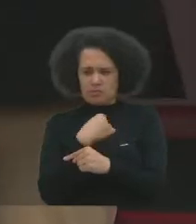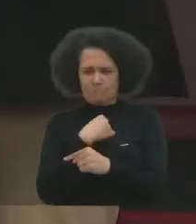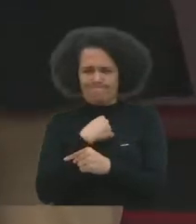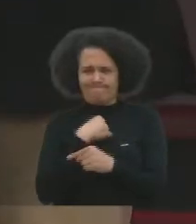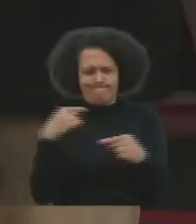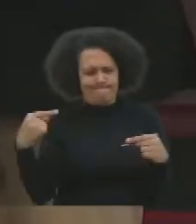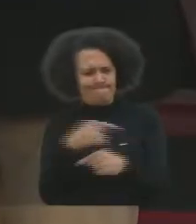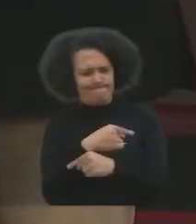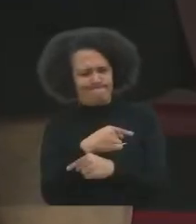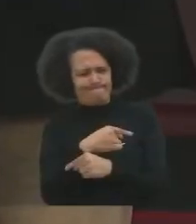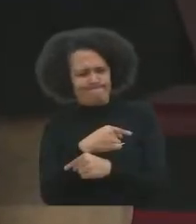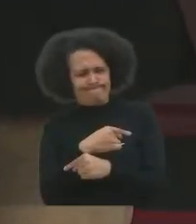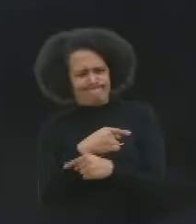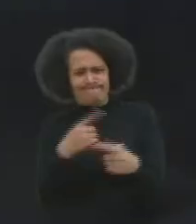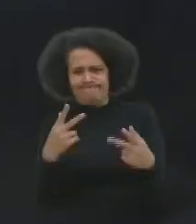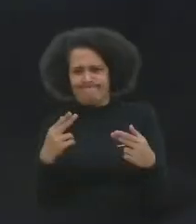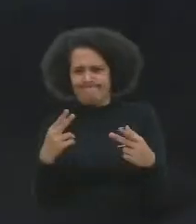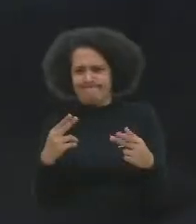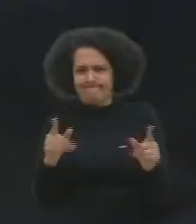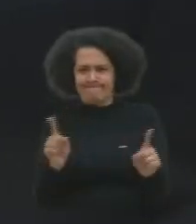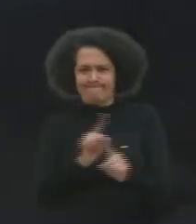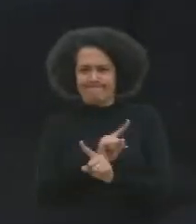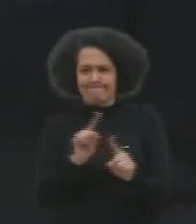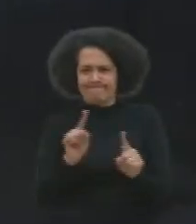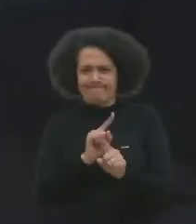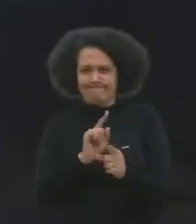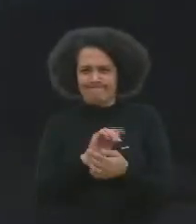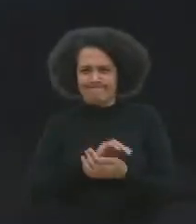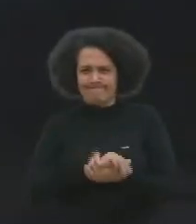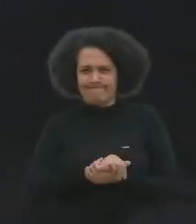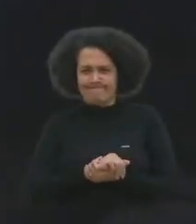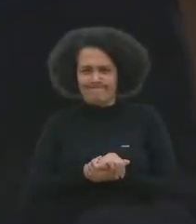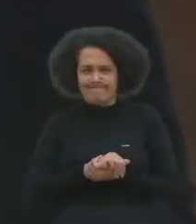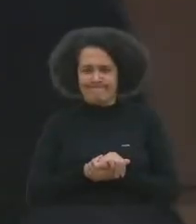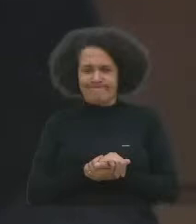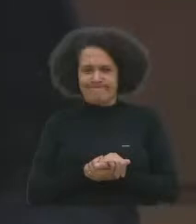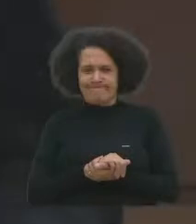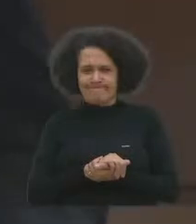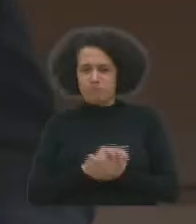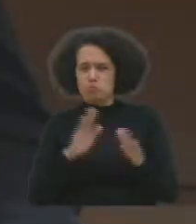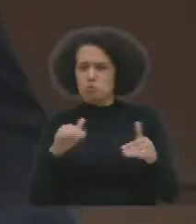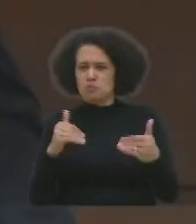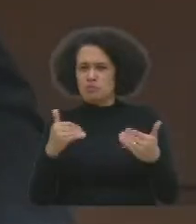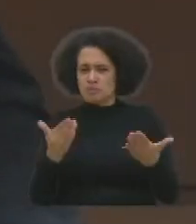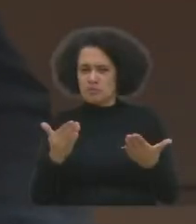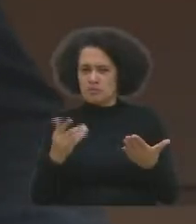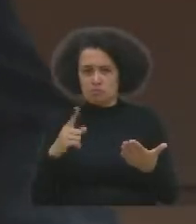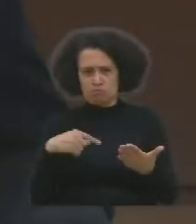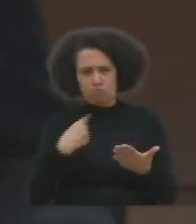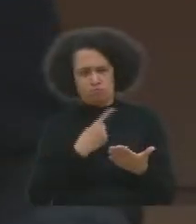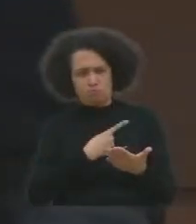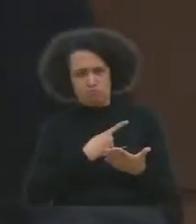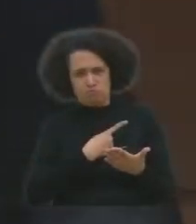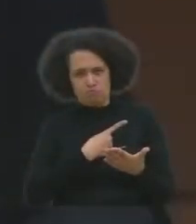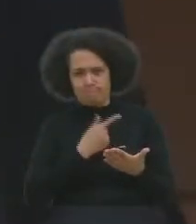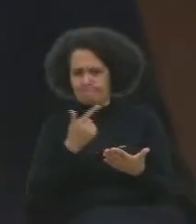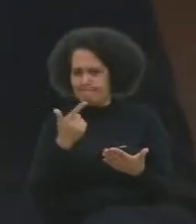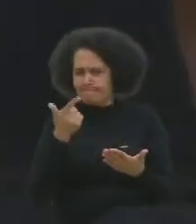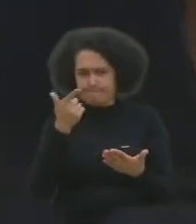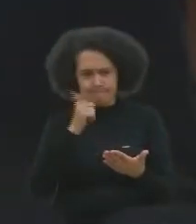um ao outro. So many times we do not do the things we would want to do. Então muitas vezes nós não fazemos as coisas